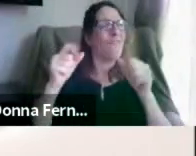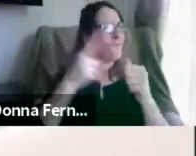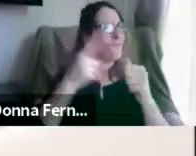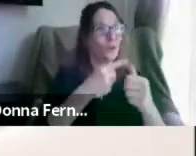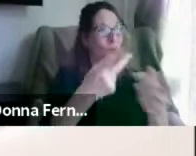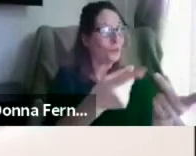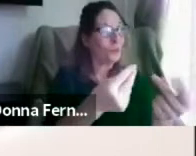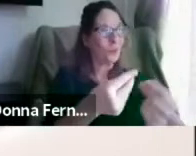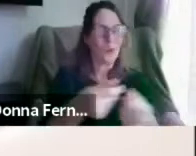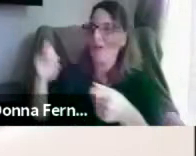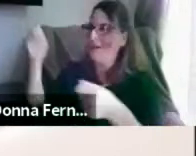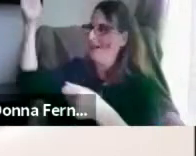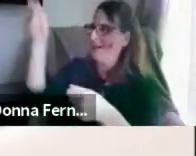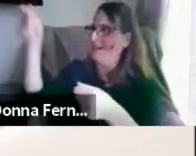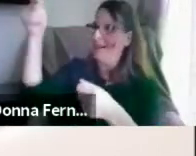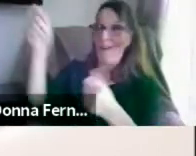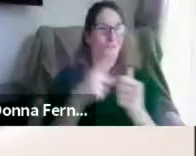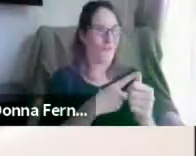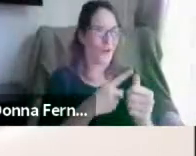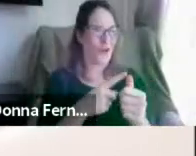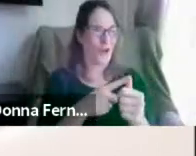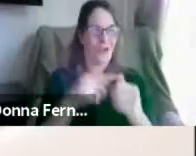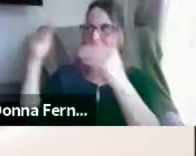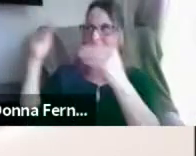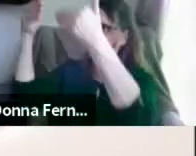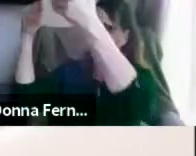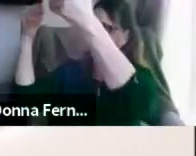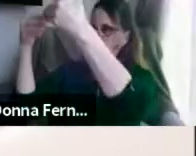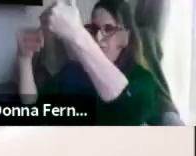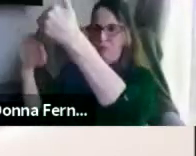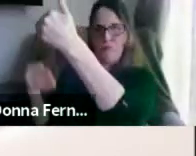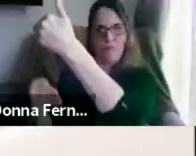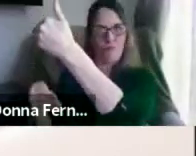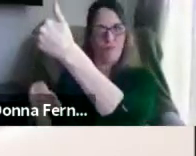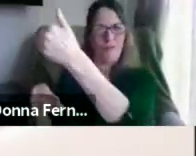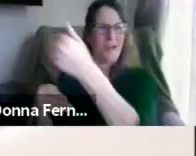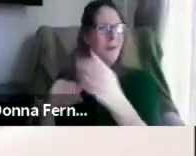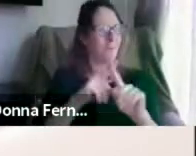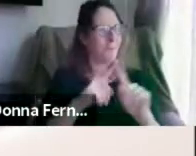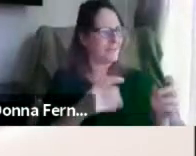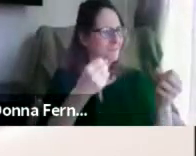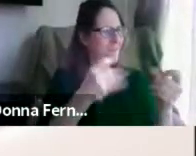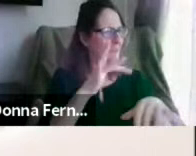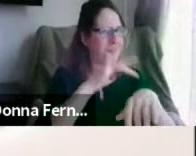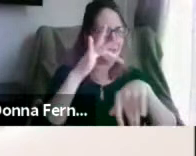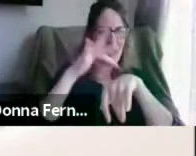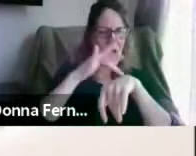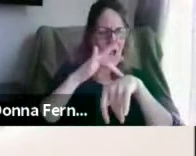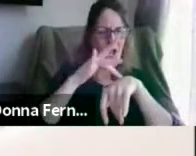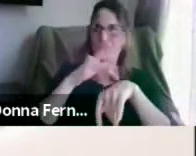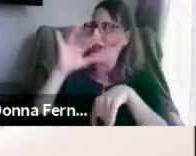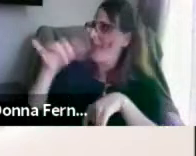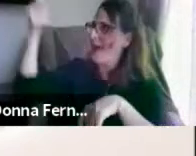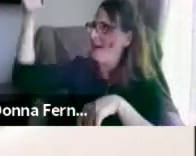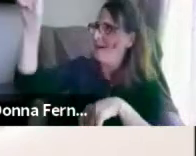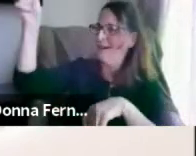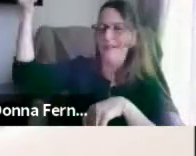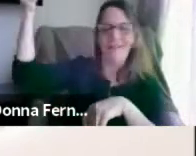paper towel prior to hand washing, because we don't know how many people have touched that lever before you that didn't wash their